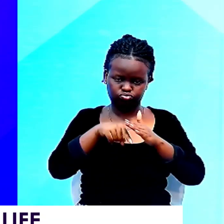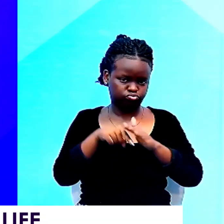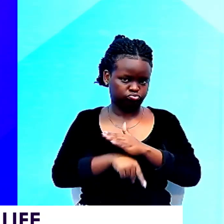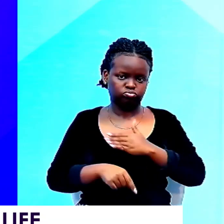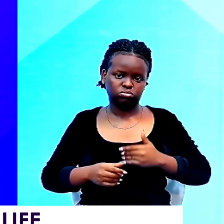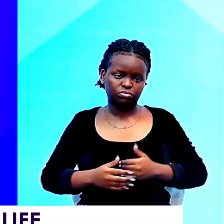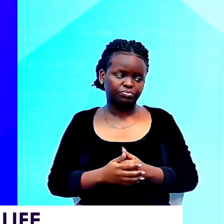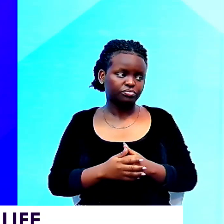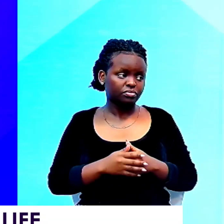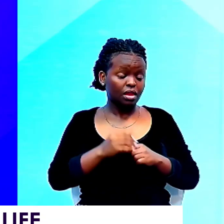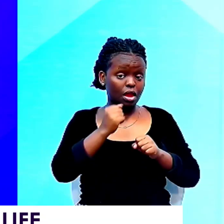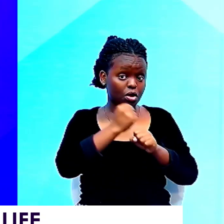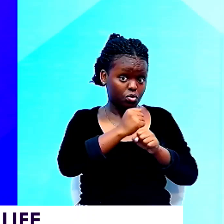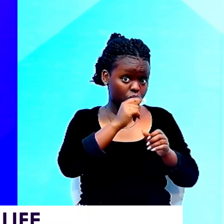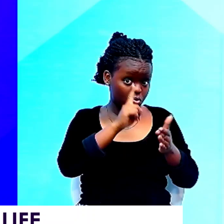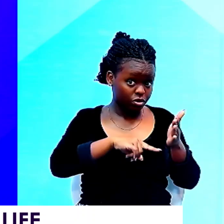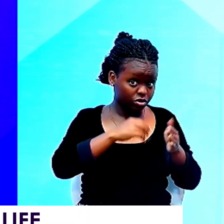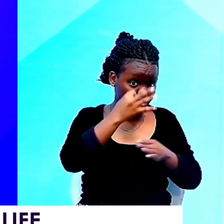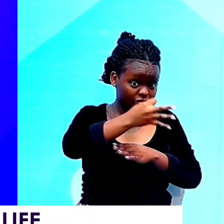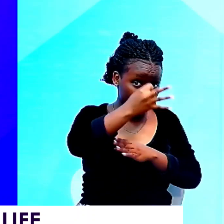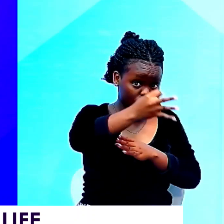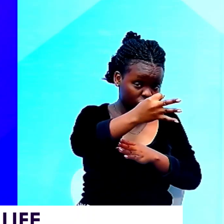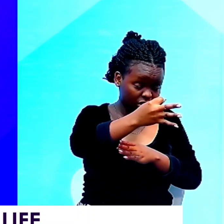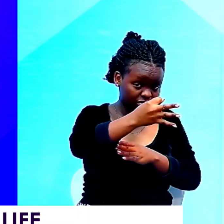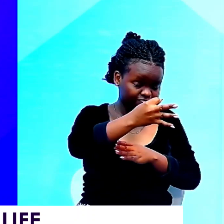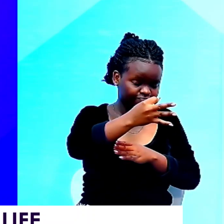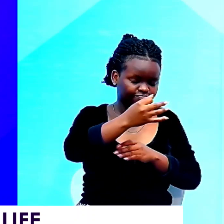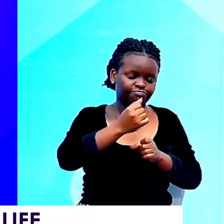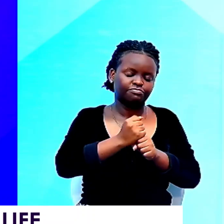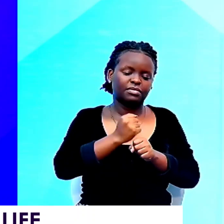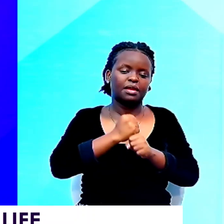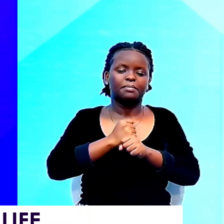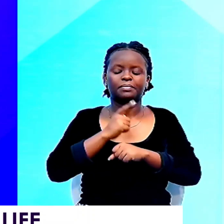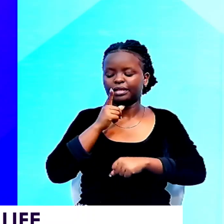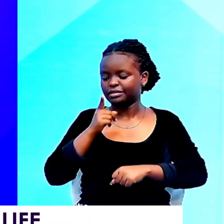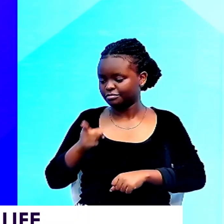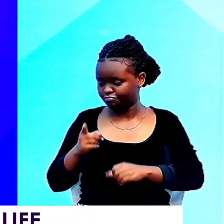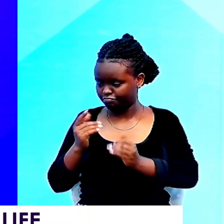what this one does to the future? It makes the